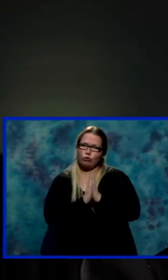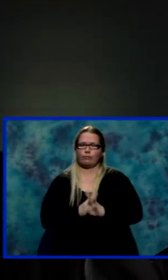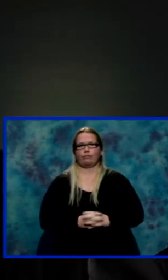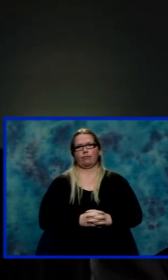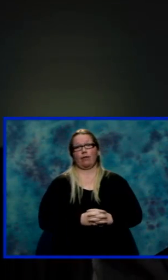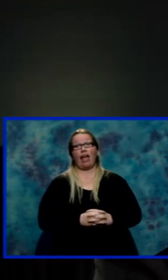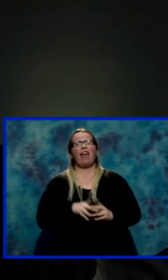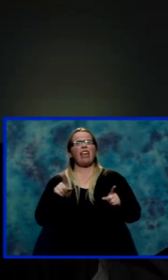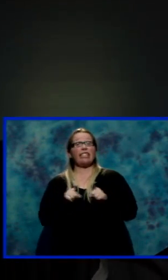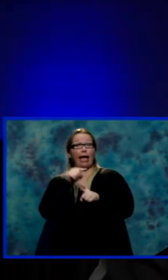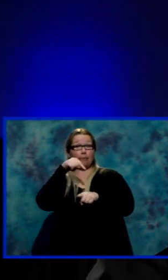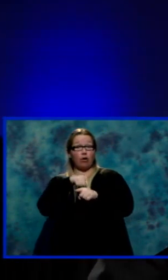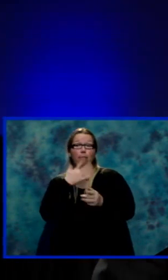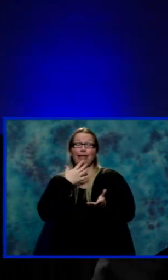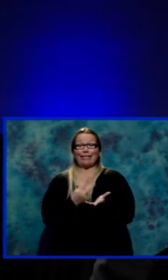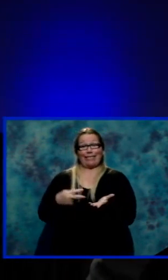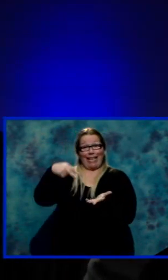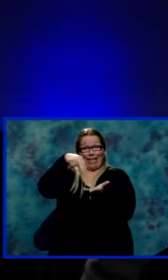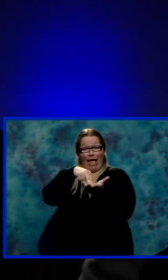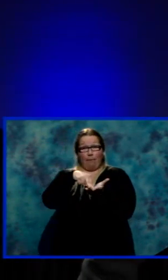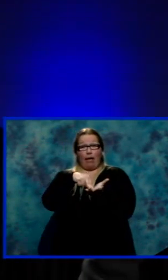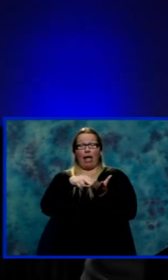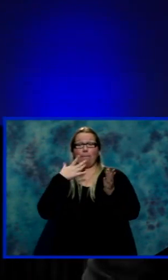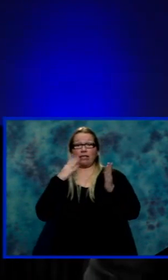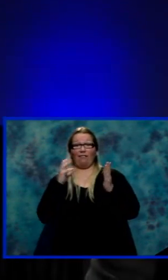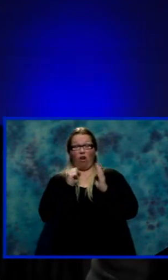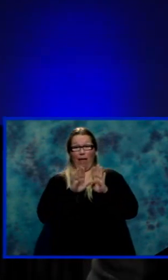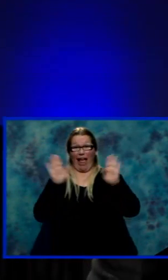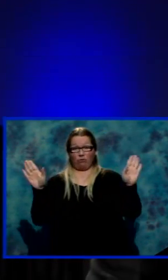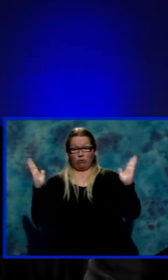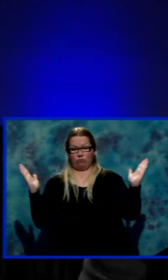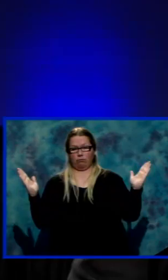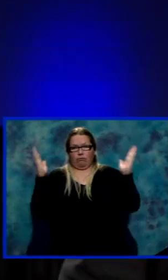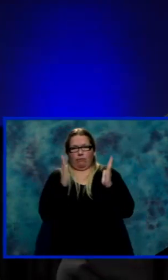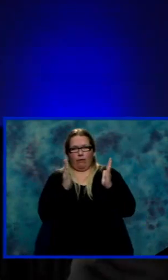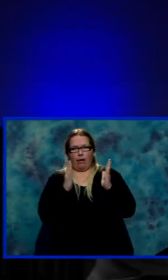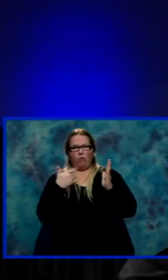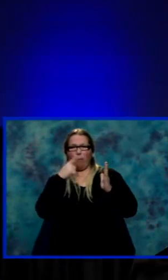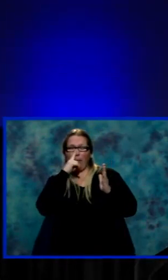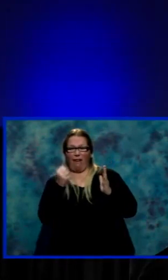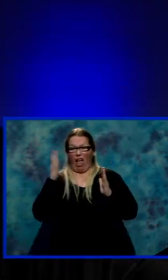And then while you're doing that, stand up and move to the center of the church.